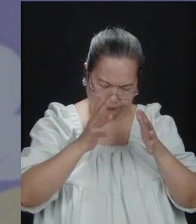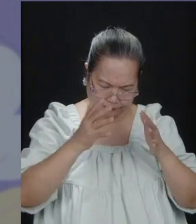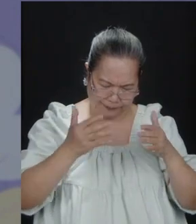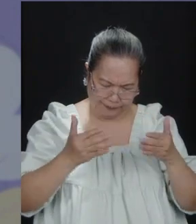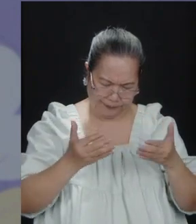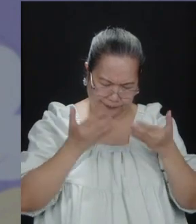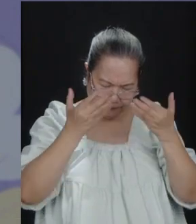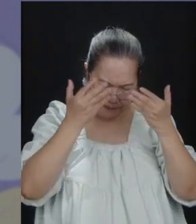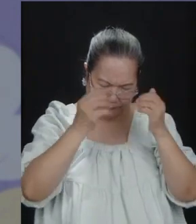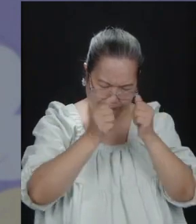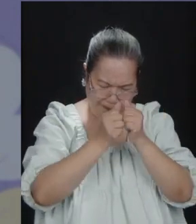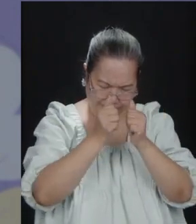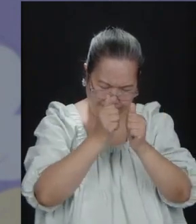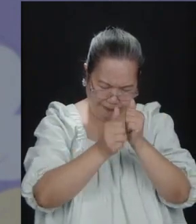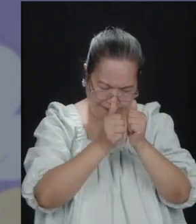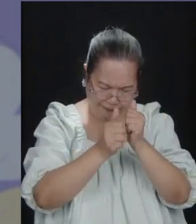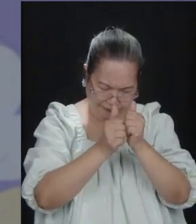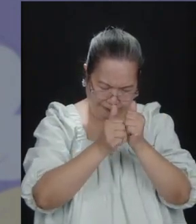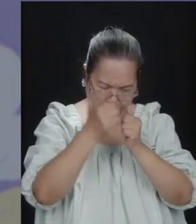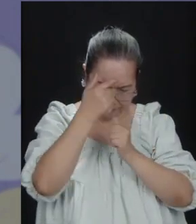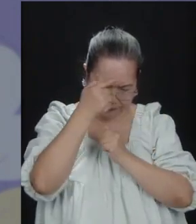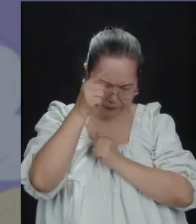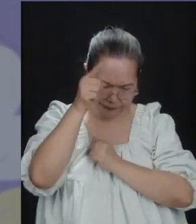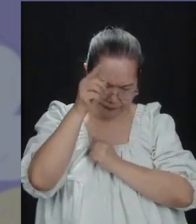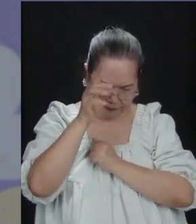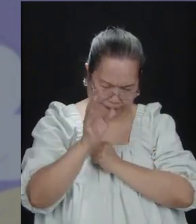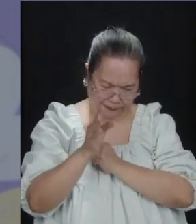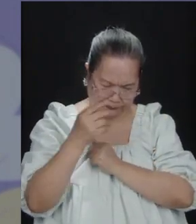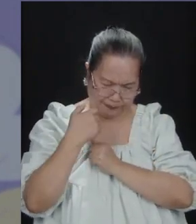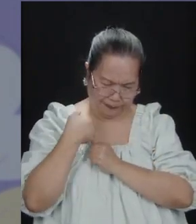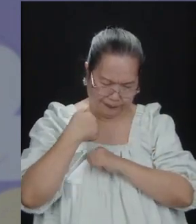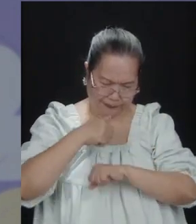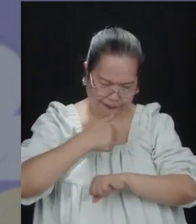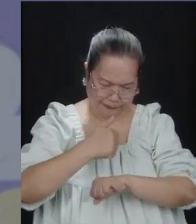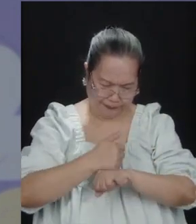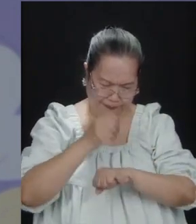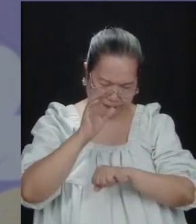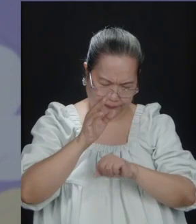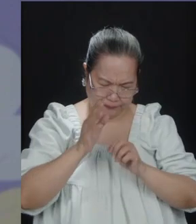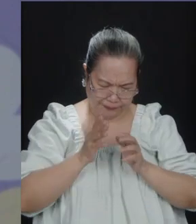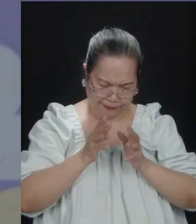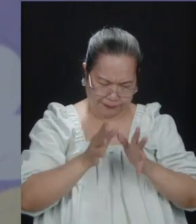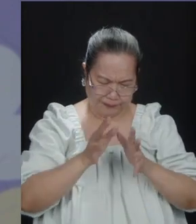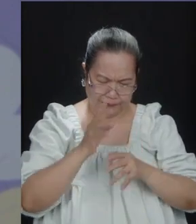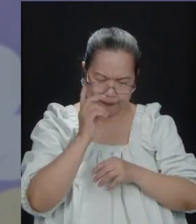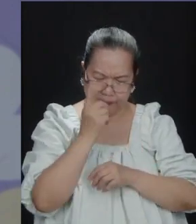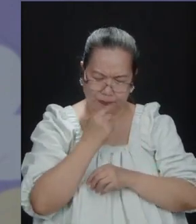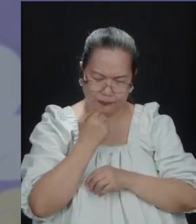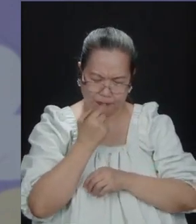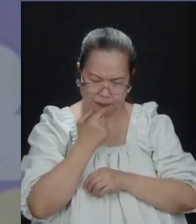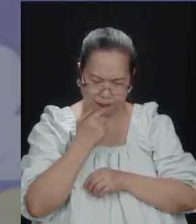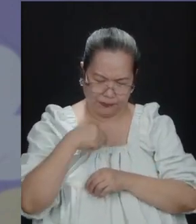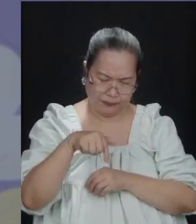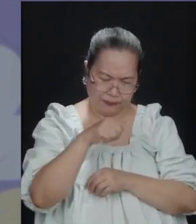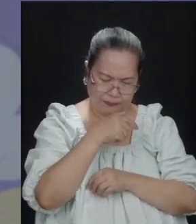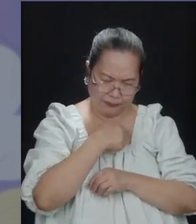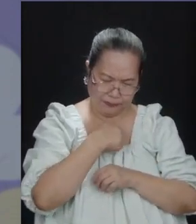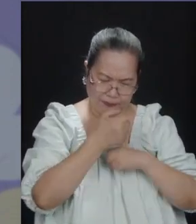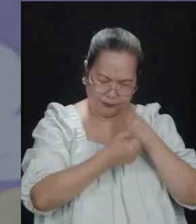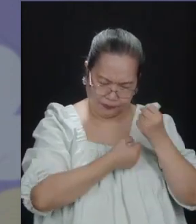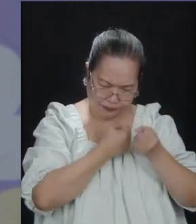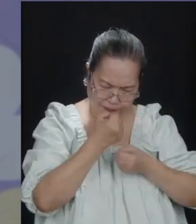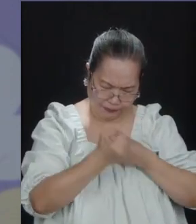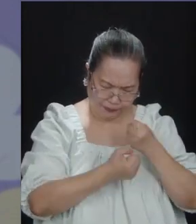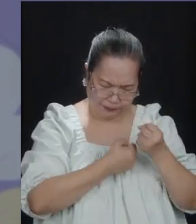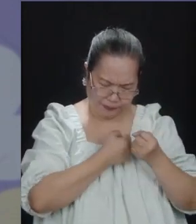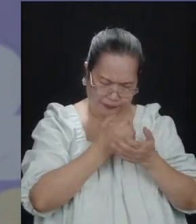with meaning because you have ordained their steps. For those of us who are struggling